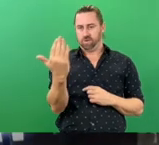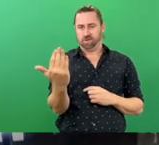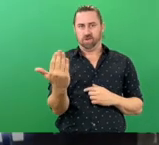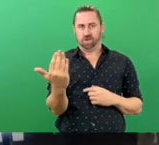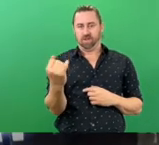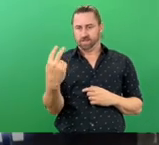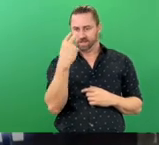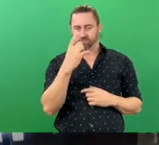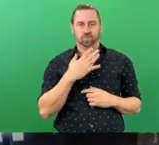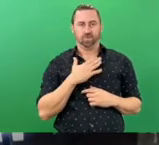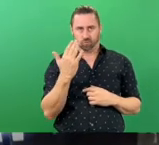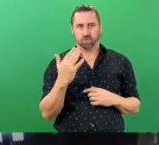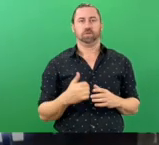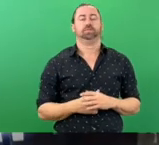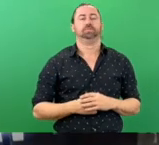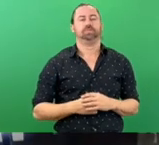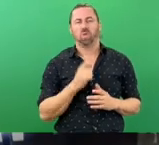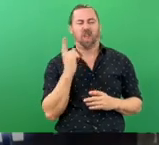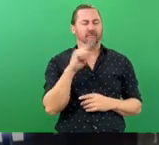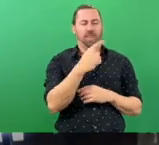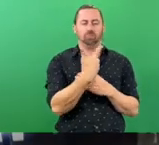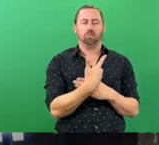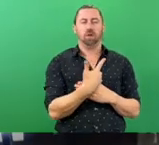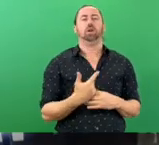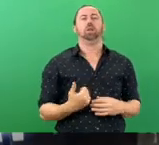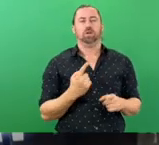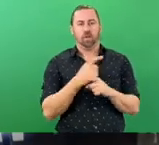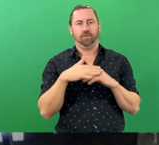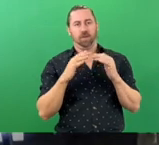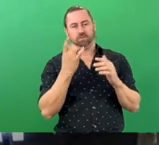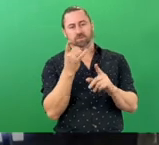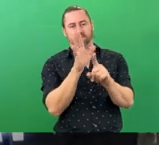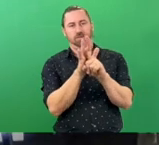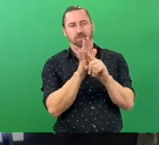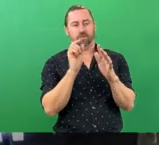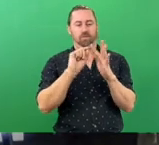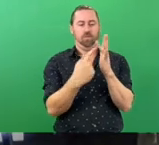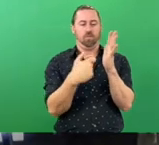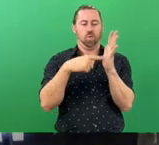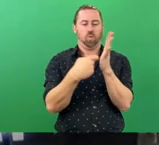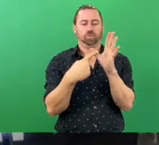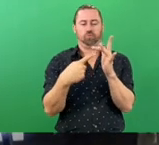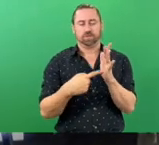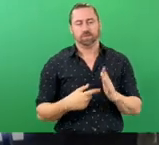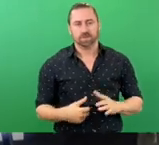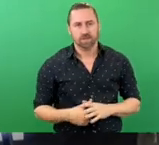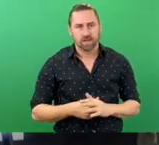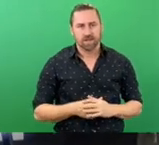mirror so I can see myself in it. Then we're going to switch back over to the other camera, and we're going to talk a little bit about the self-portrait. Okay.